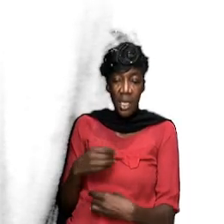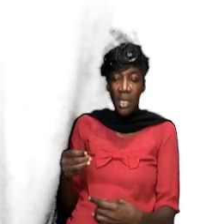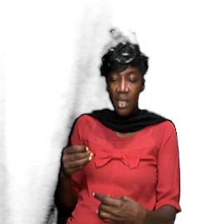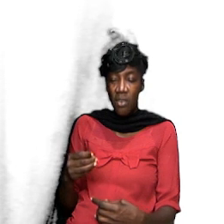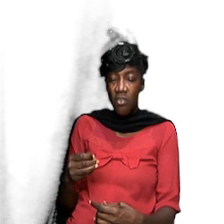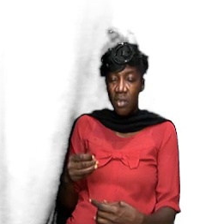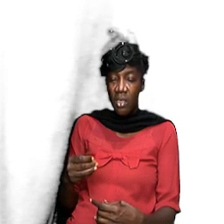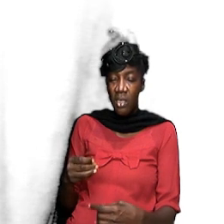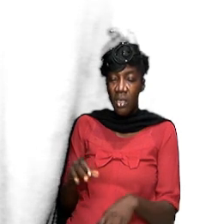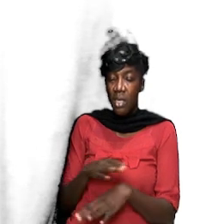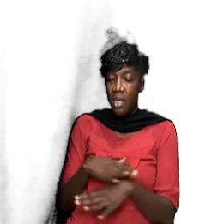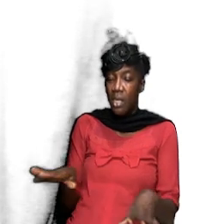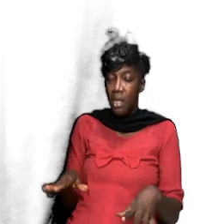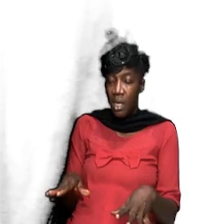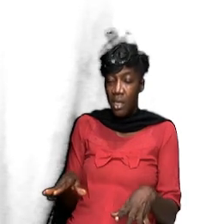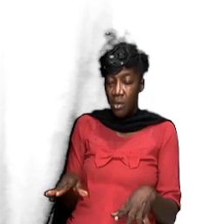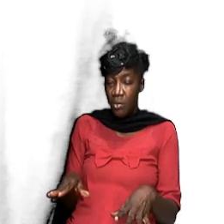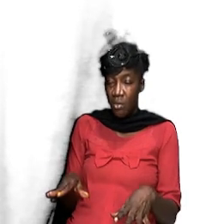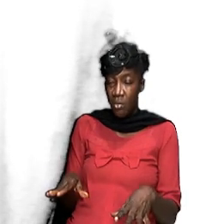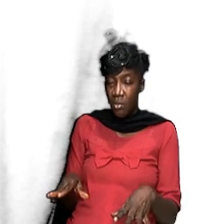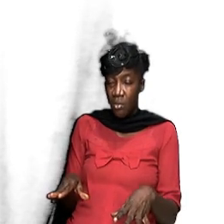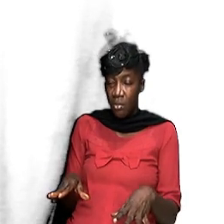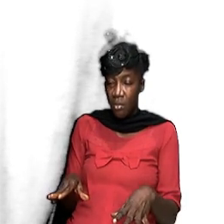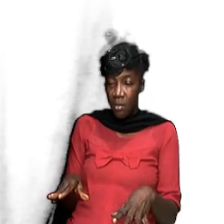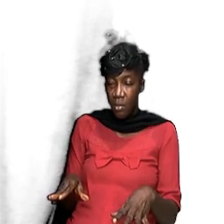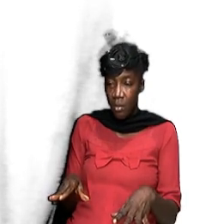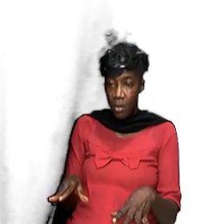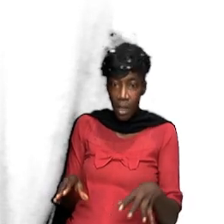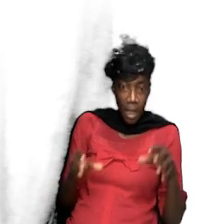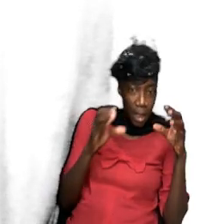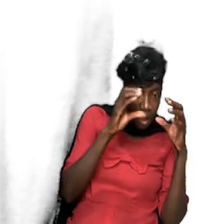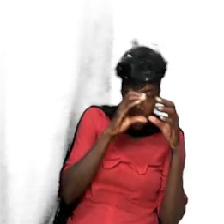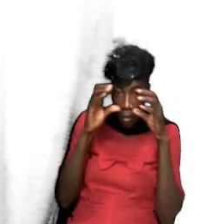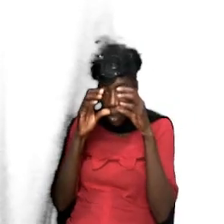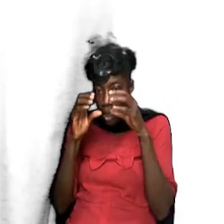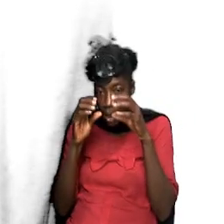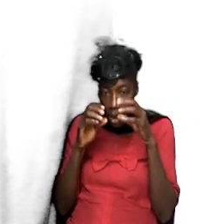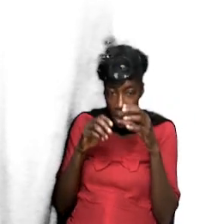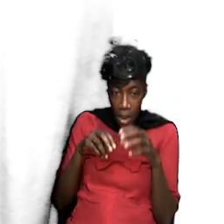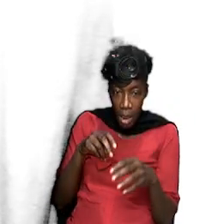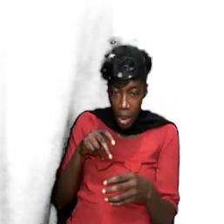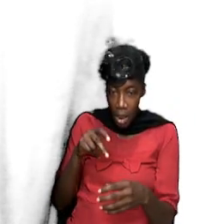They're telling you not to spend so much time on TikTok because